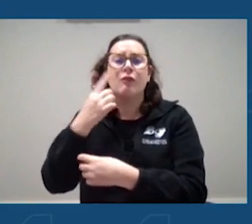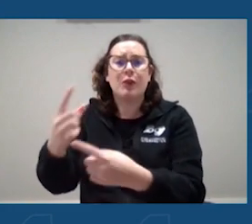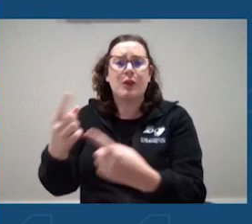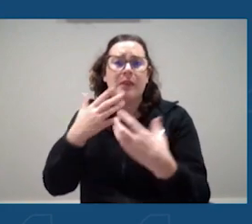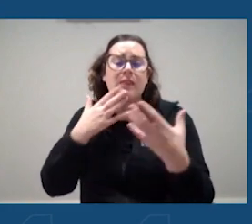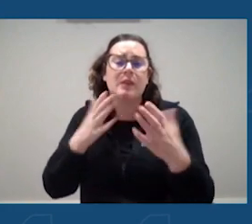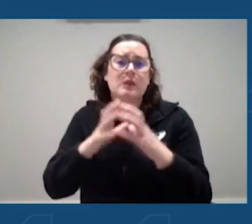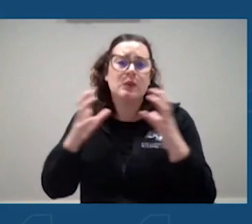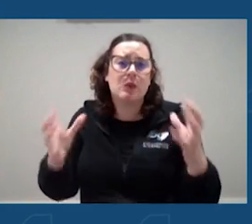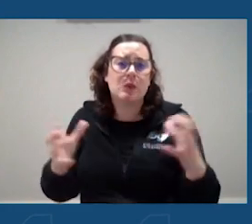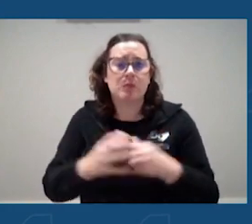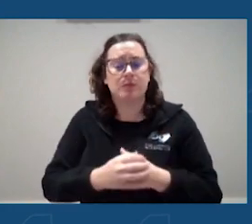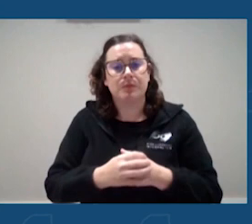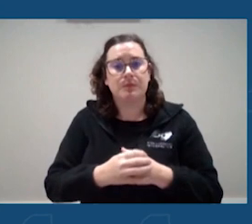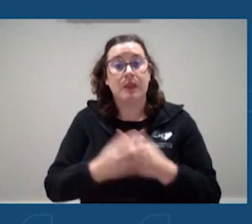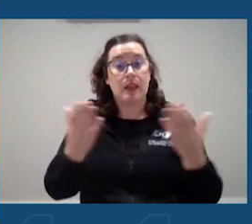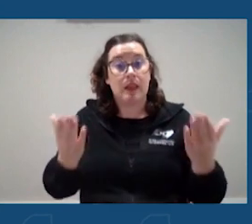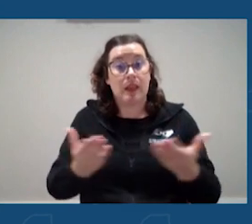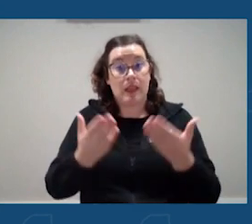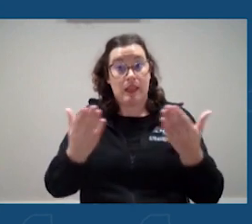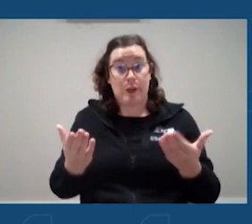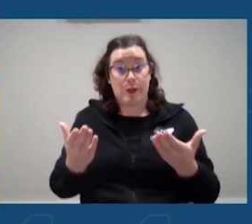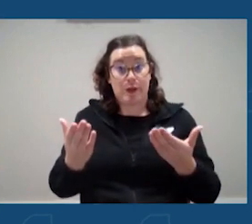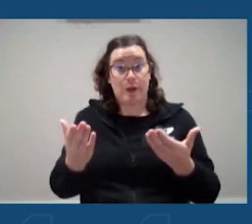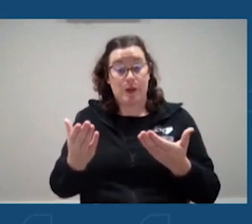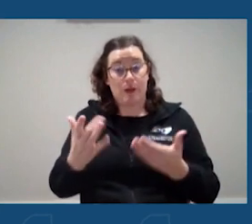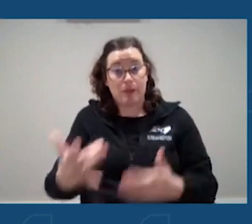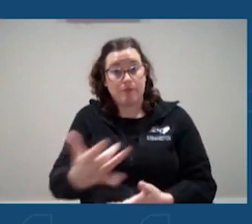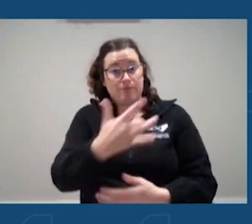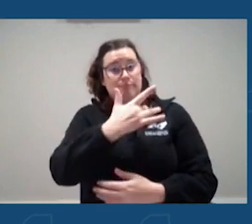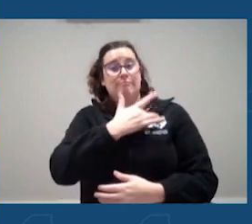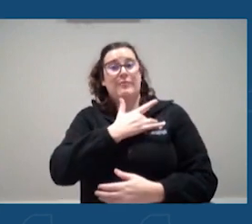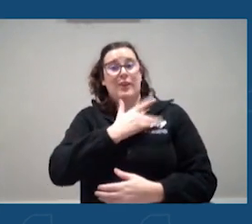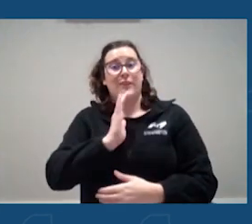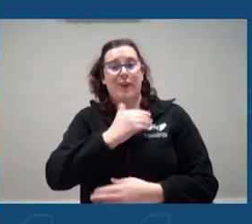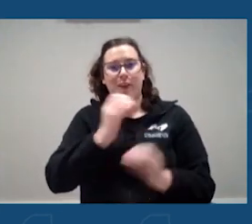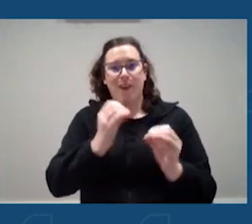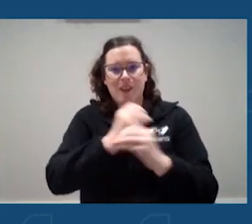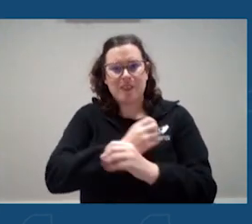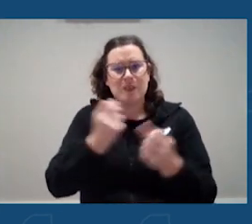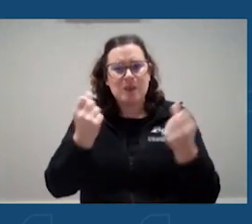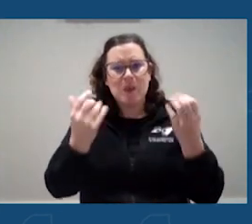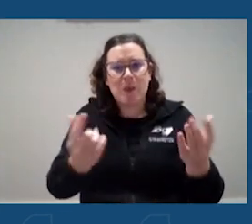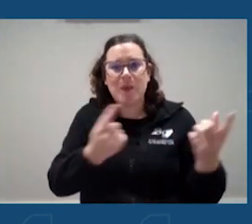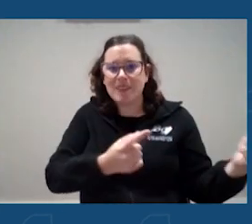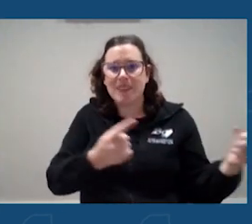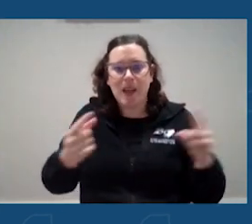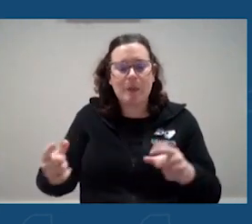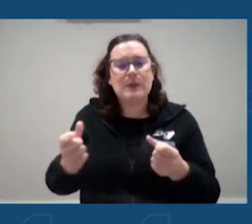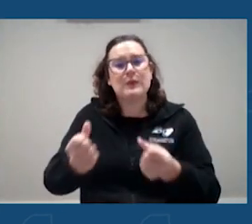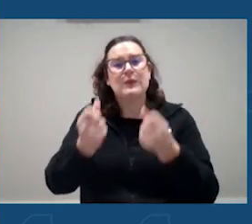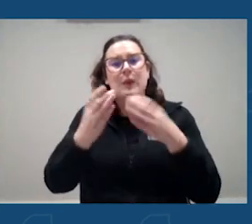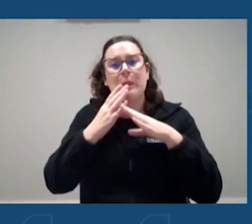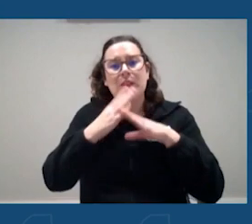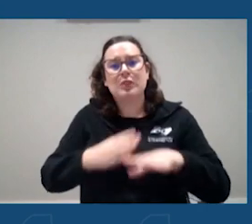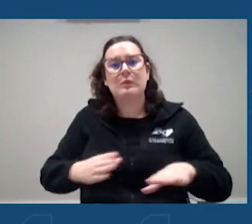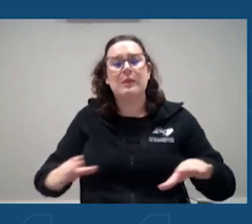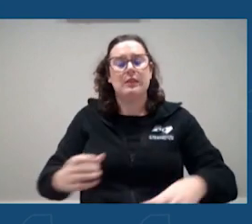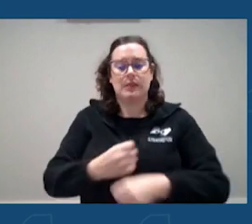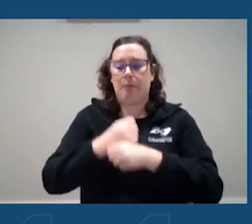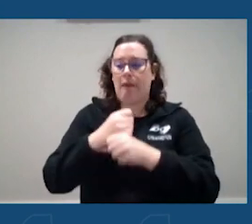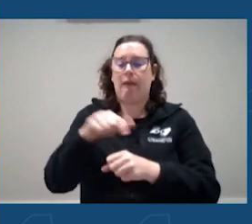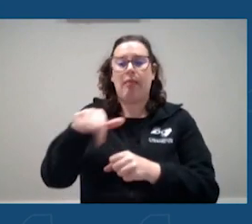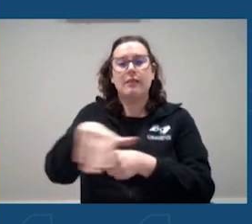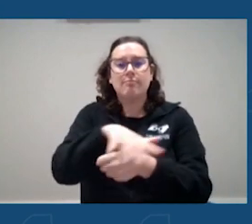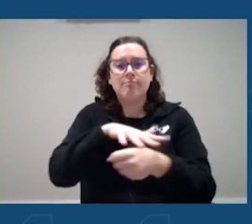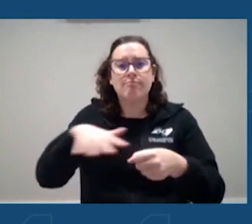Here at the heart of our Bevo Cure Violence Office, this is where so much happens. So much peace is created here in this space.